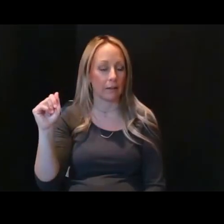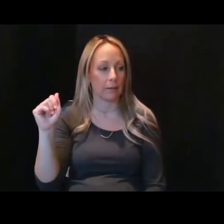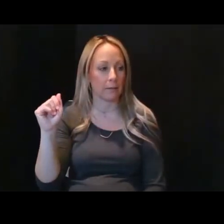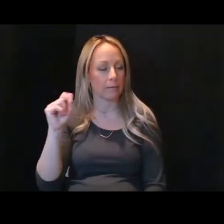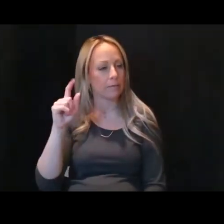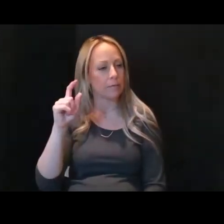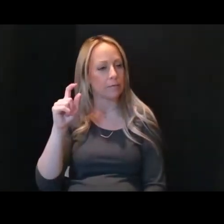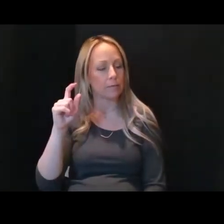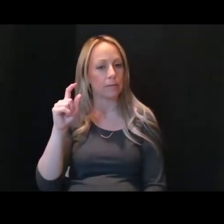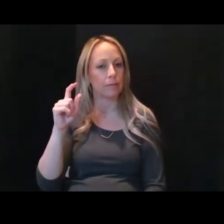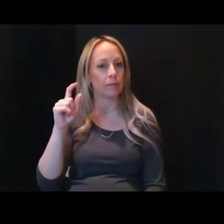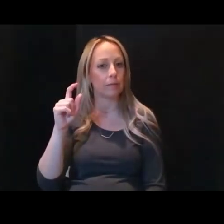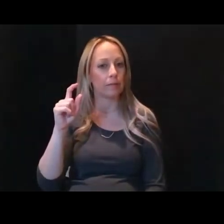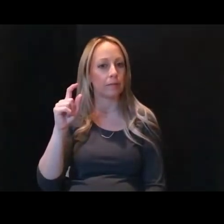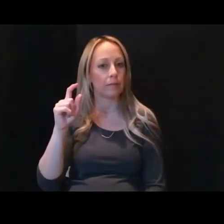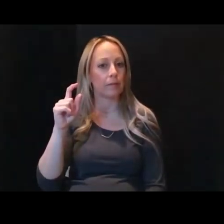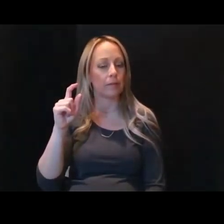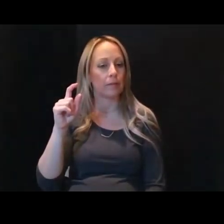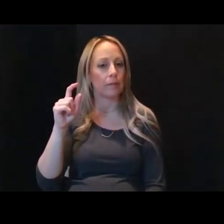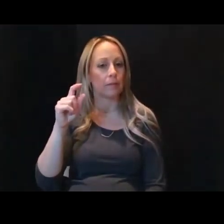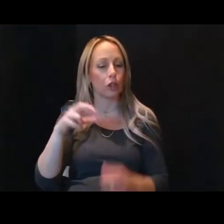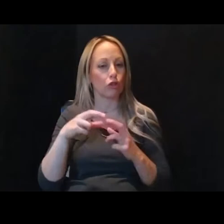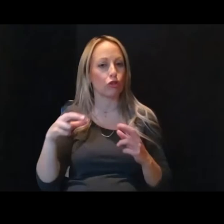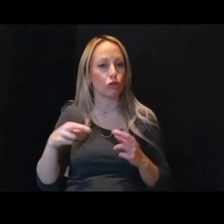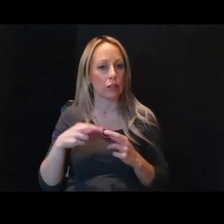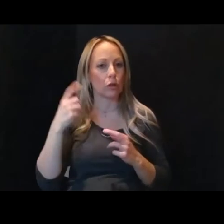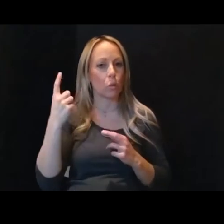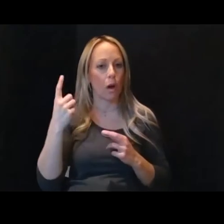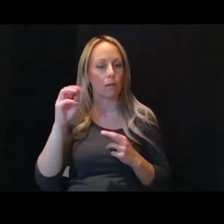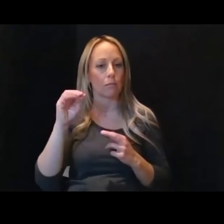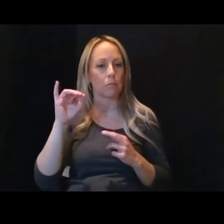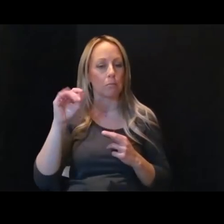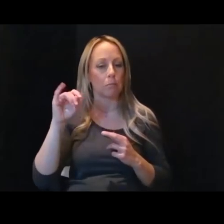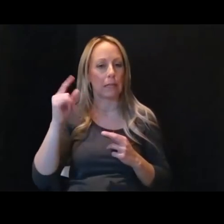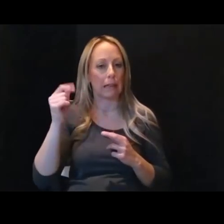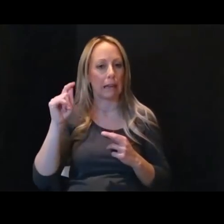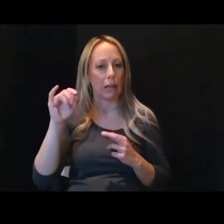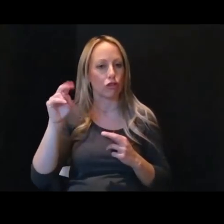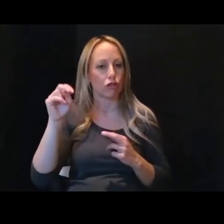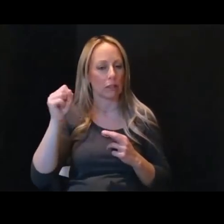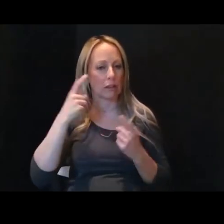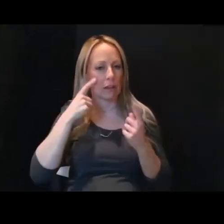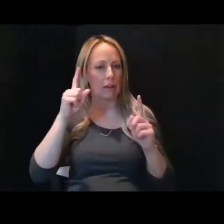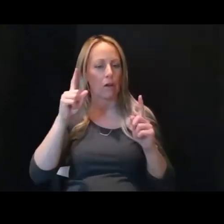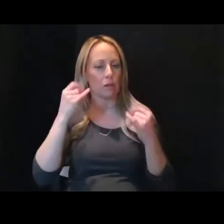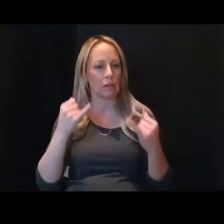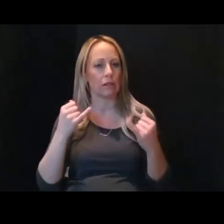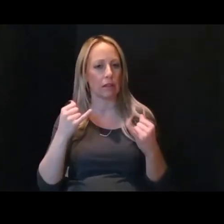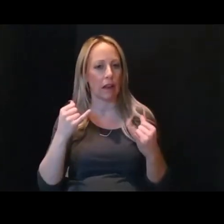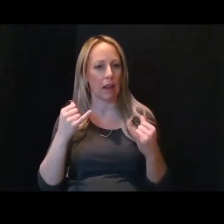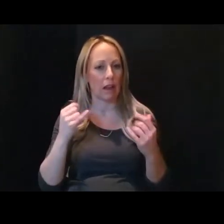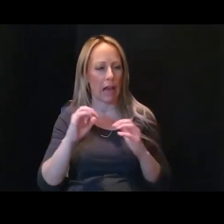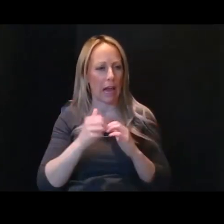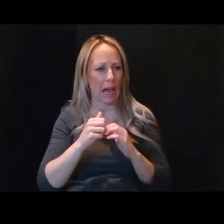mitigations announced for Region 1 today that include counties that are very close to Rock Island County, how worried